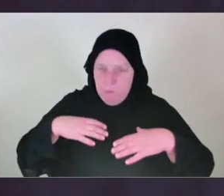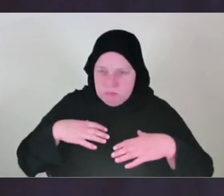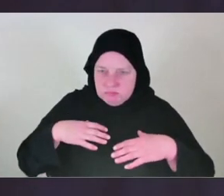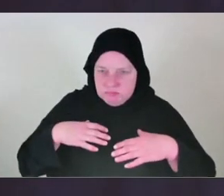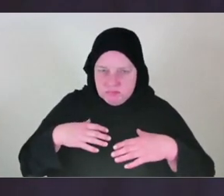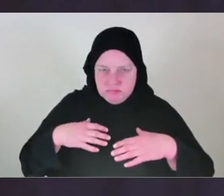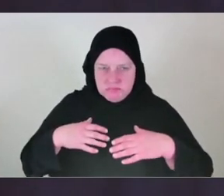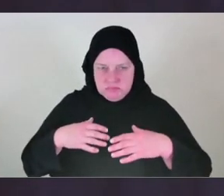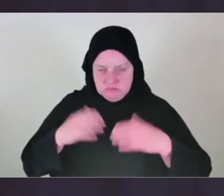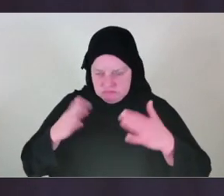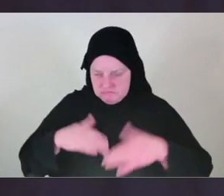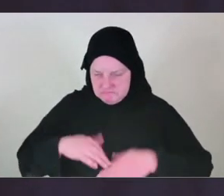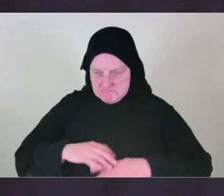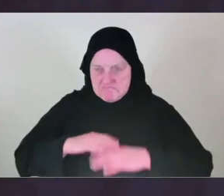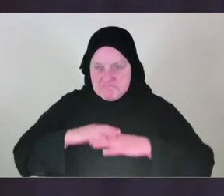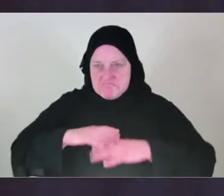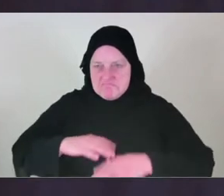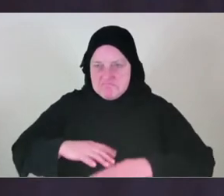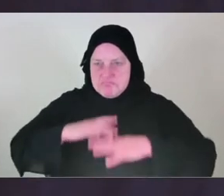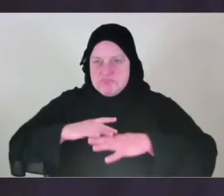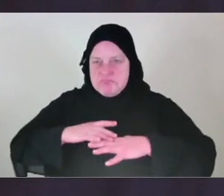them, what do you think?